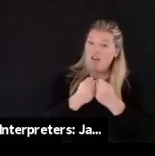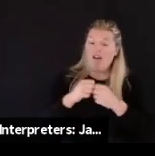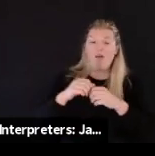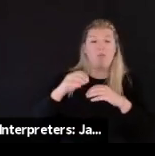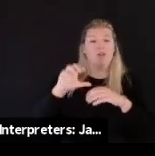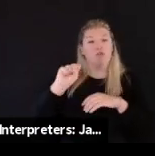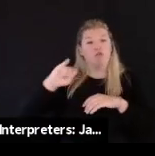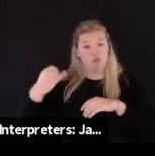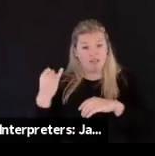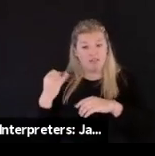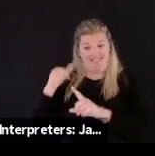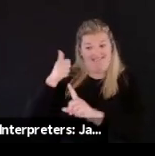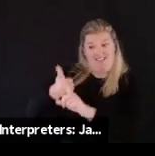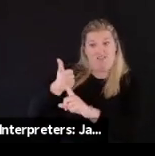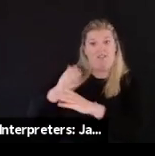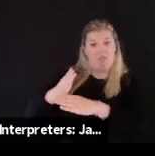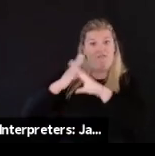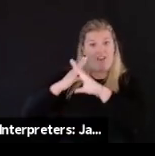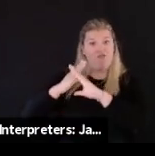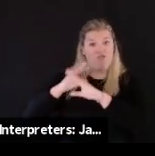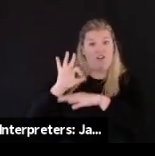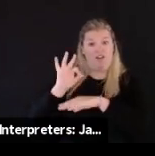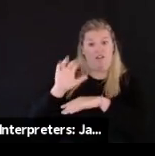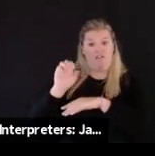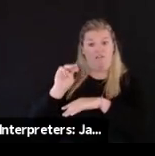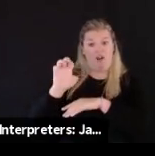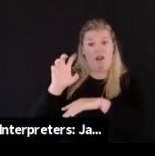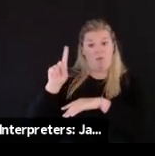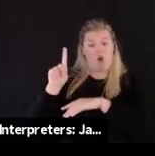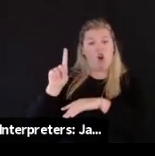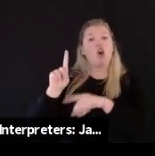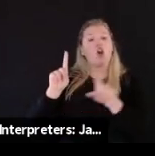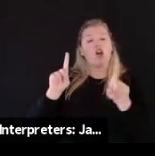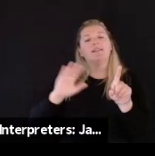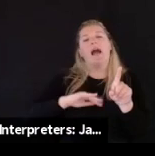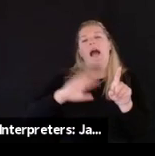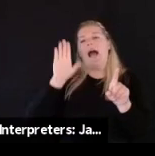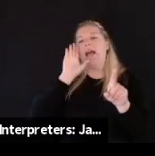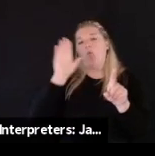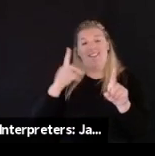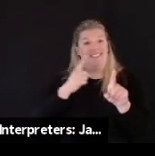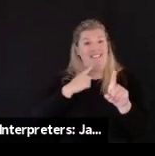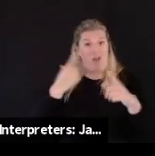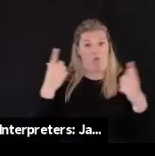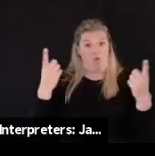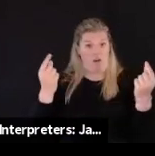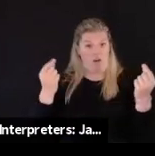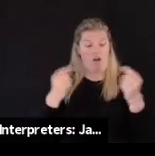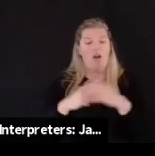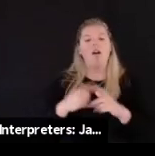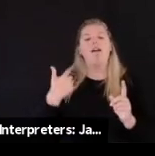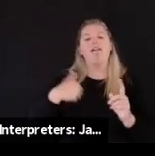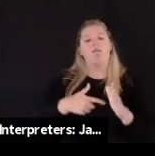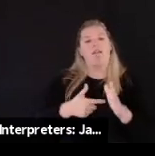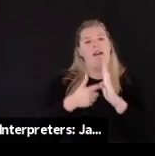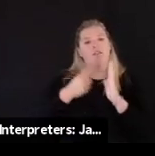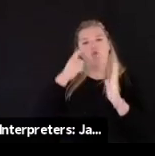as a prevention framework, I will definitely state boldly that we have to acknowledge